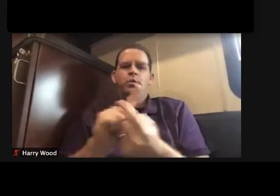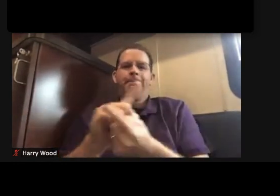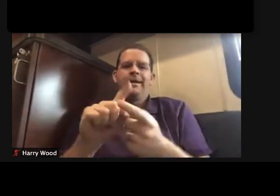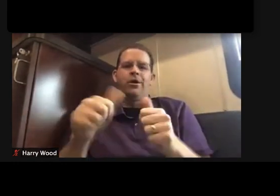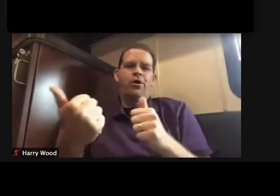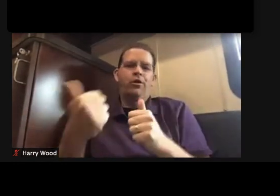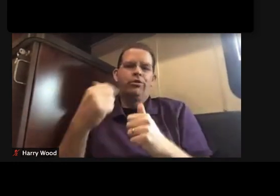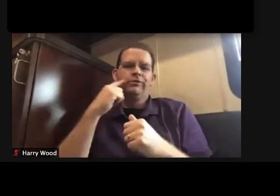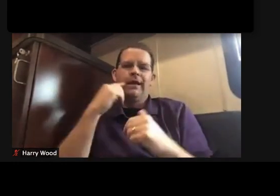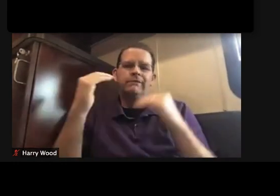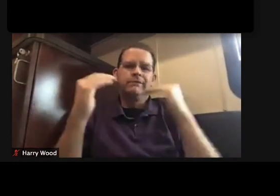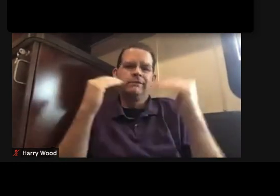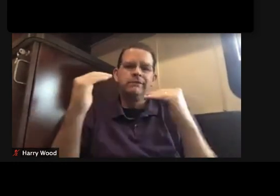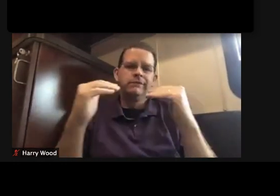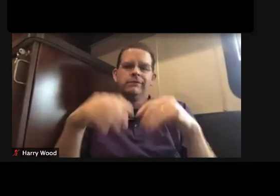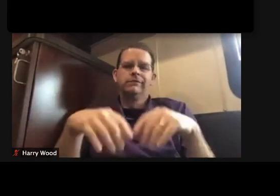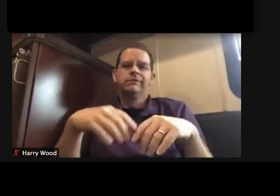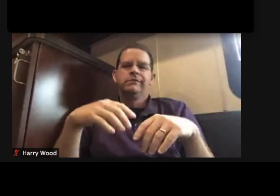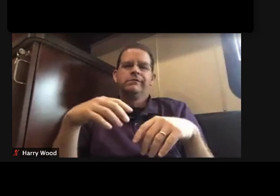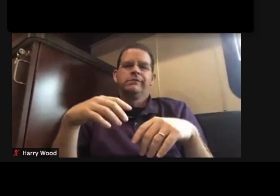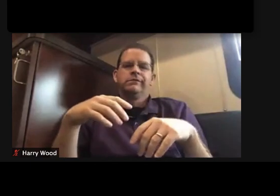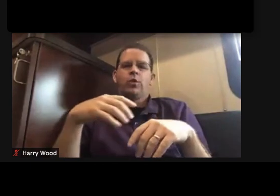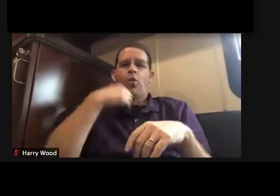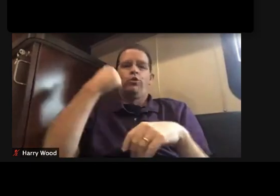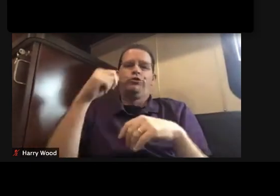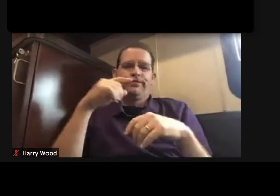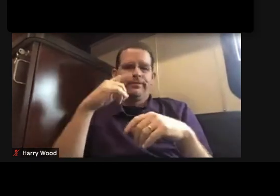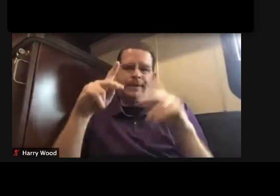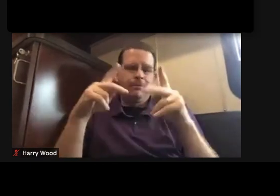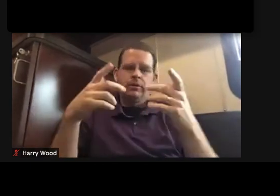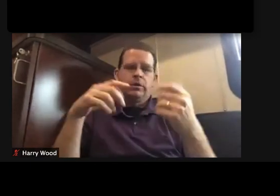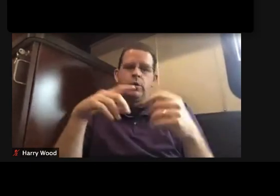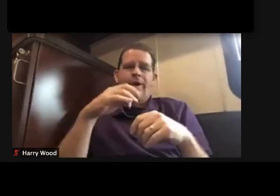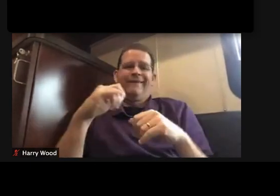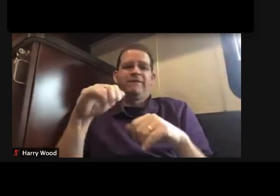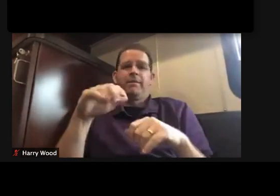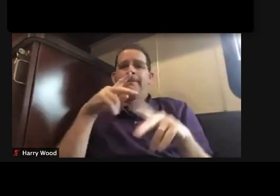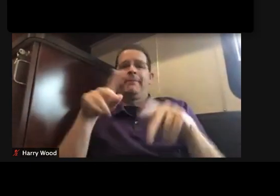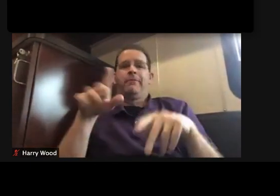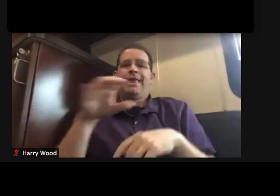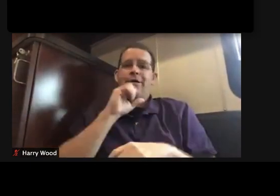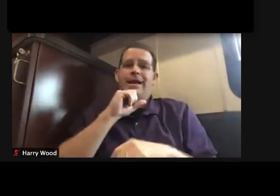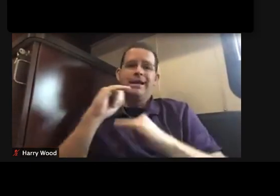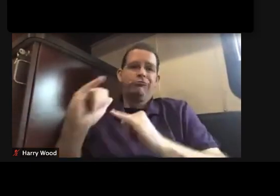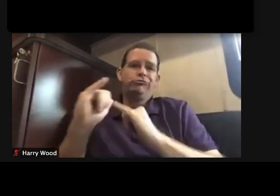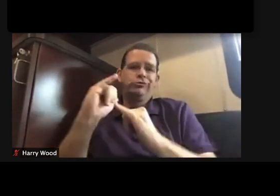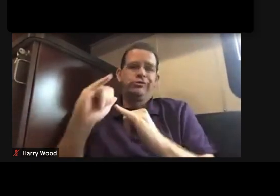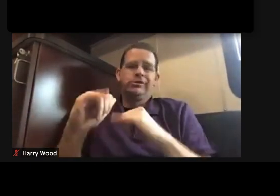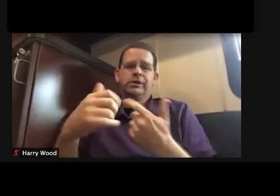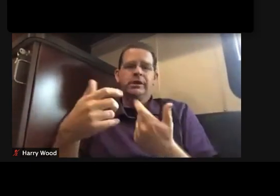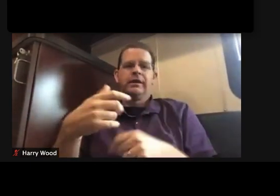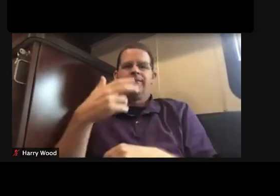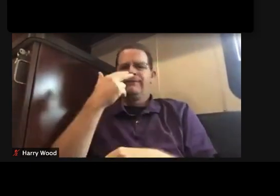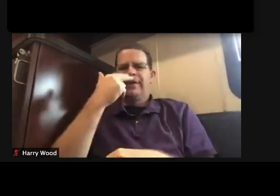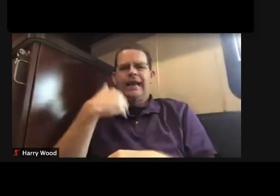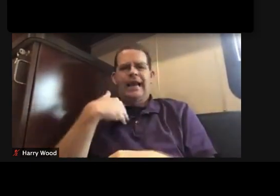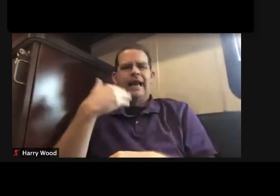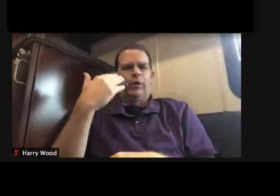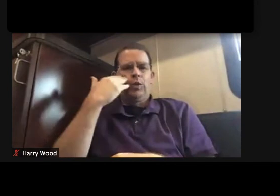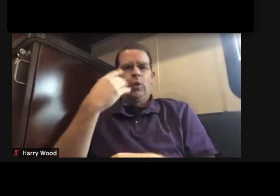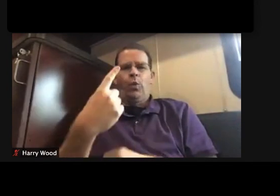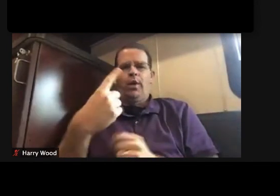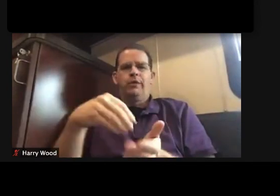for them to meet other deaf adults or anyone older than them or even someone their age.